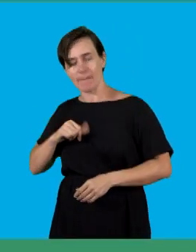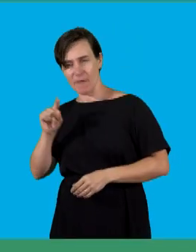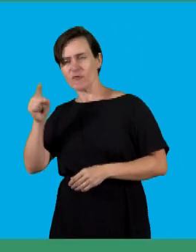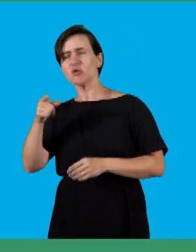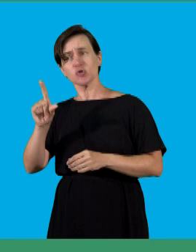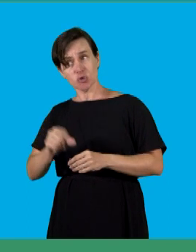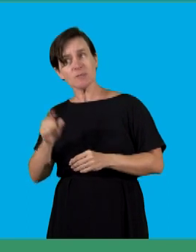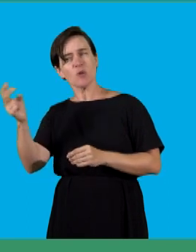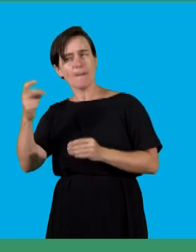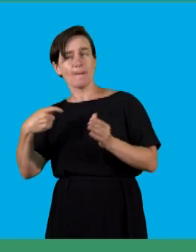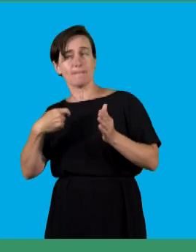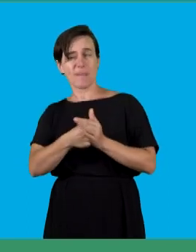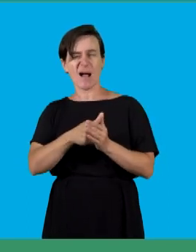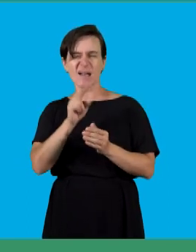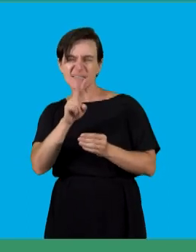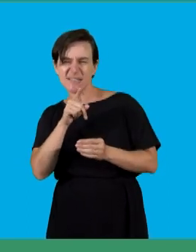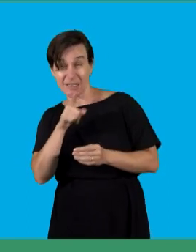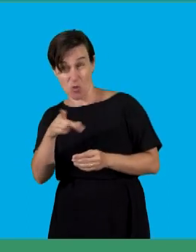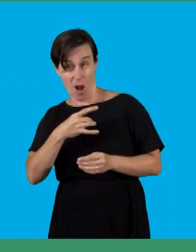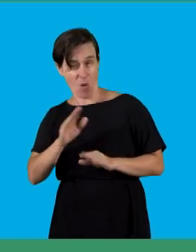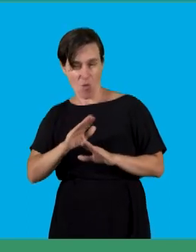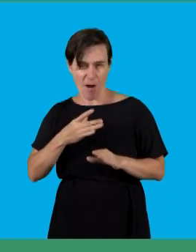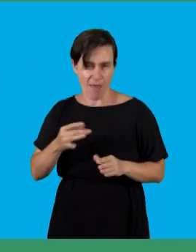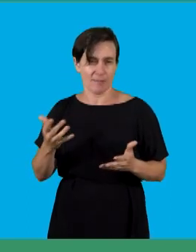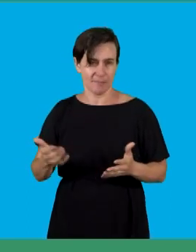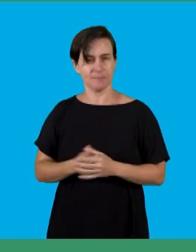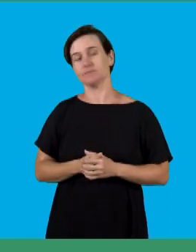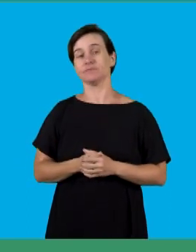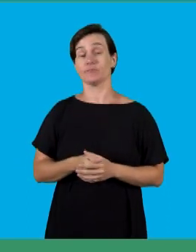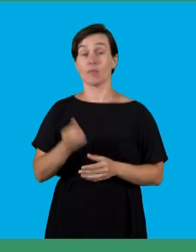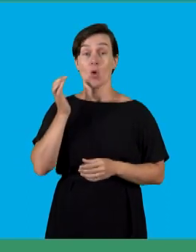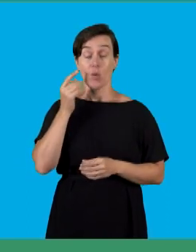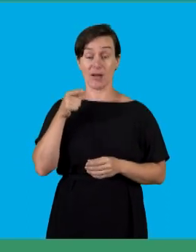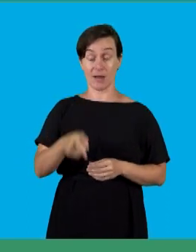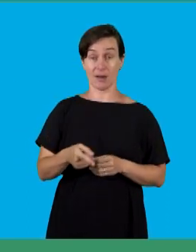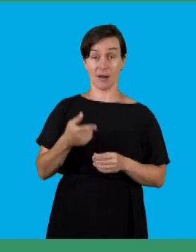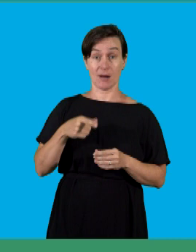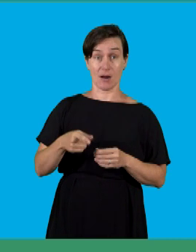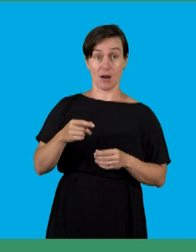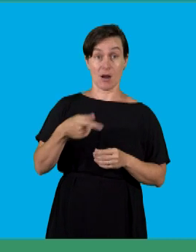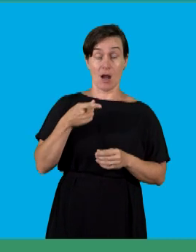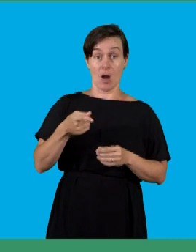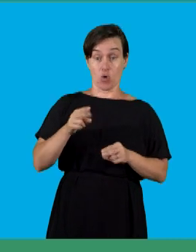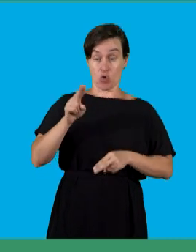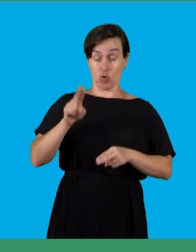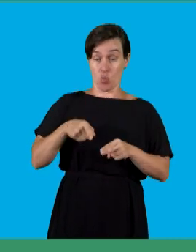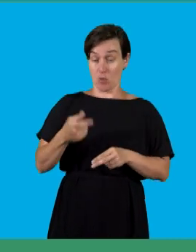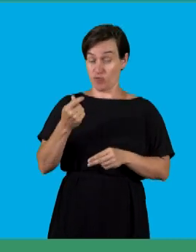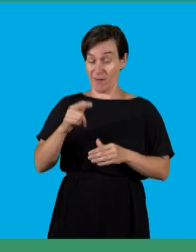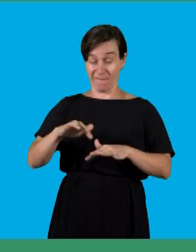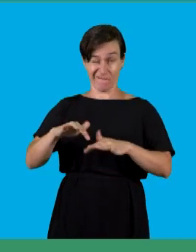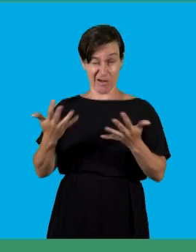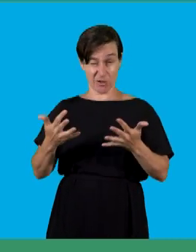to first buy the product. As soon as the introductory offer is over, the price is therefore going